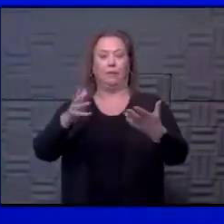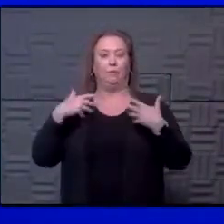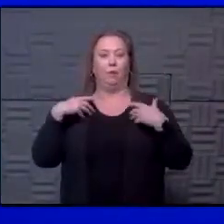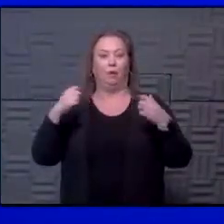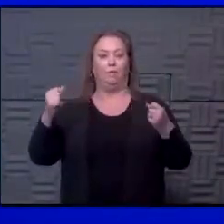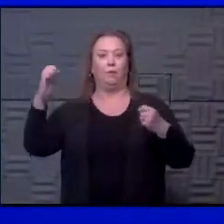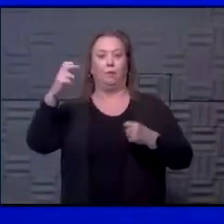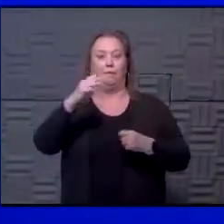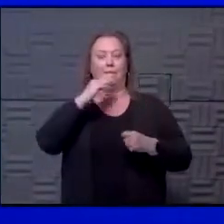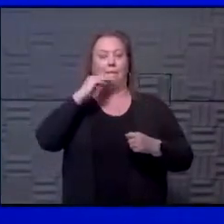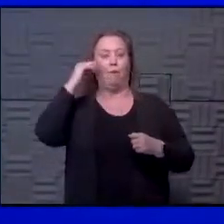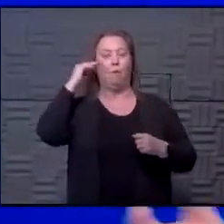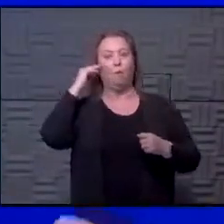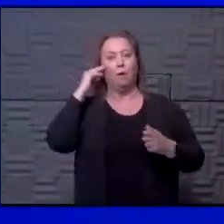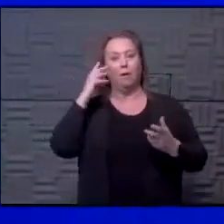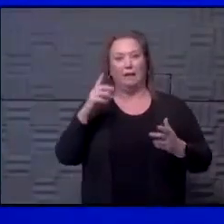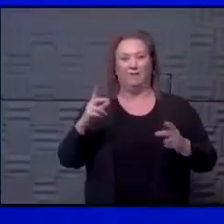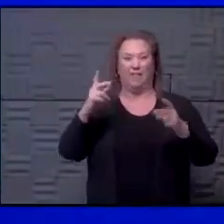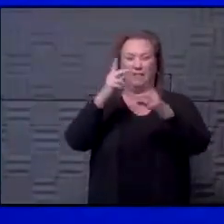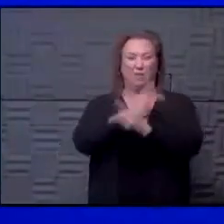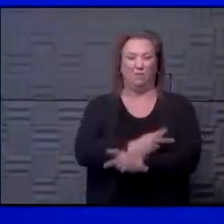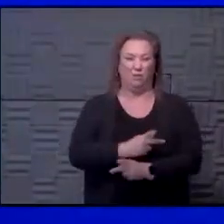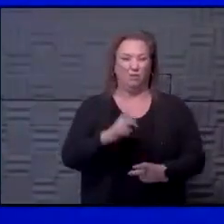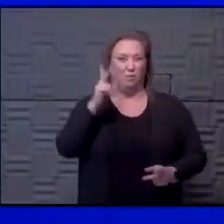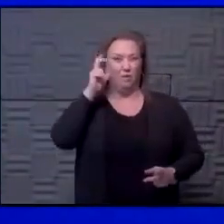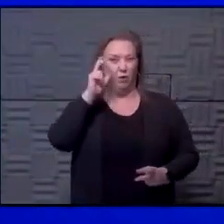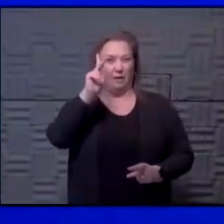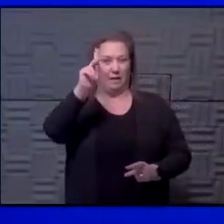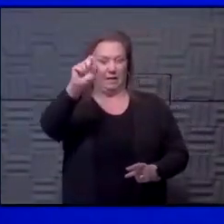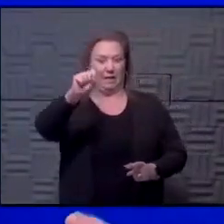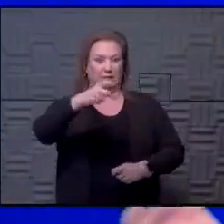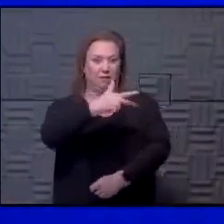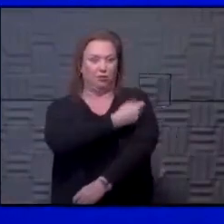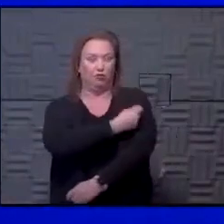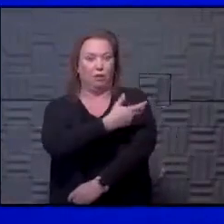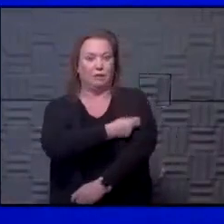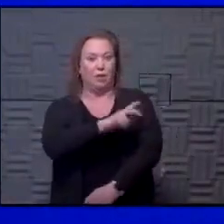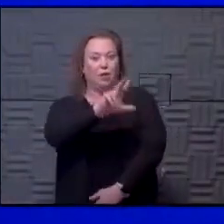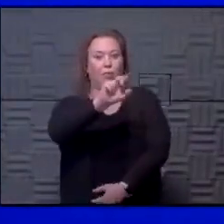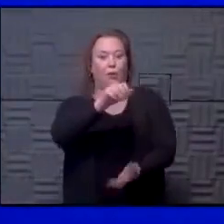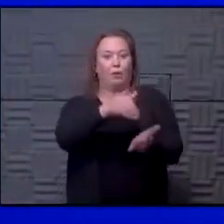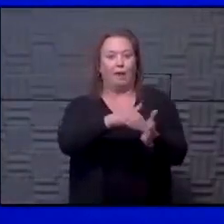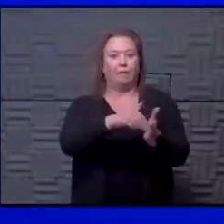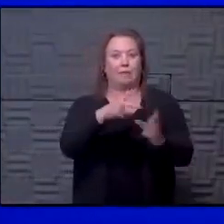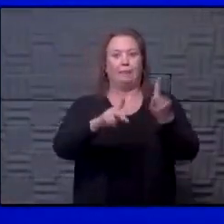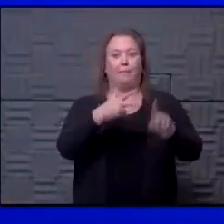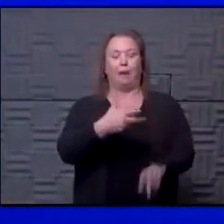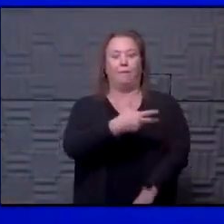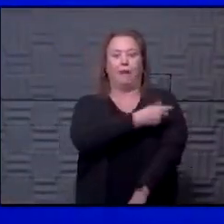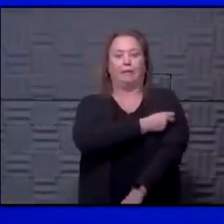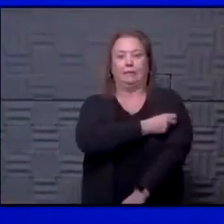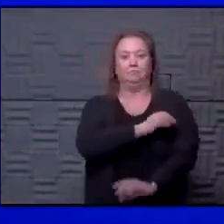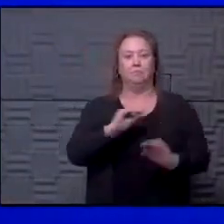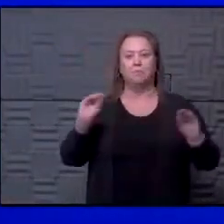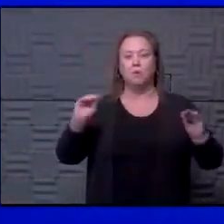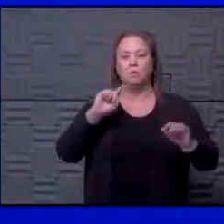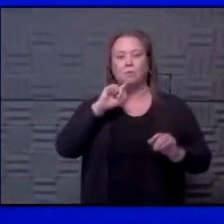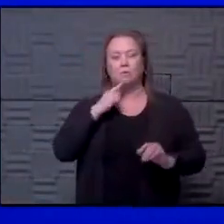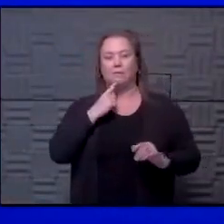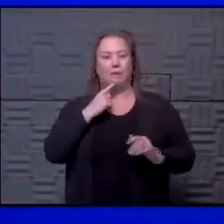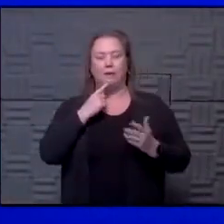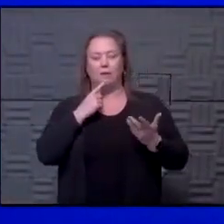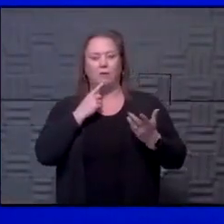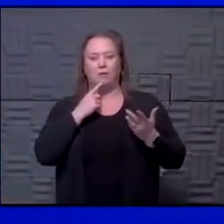recovered and they went home. So that's the worst thing we've heard in Kansas, all of the shots being given in Kansas City. So, folks, this is safe,